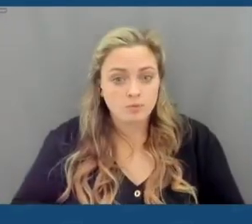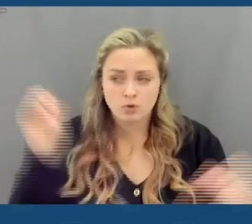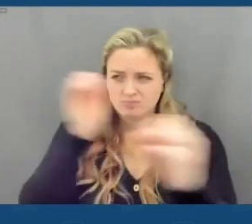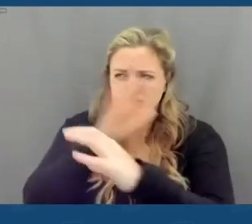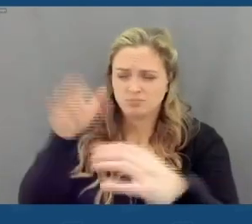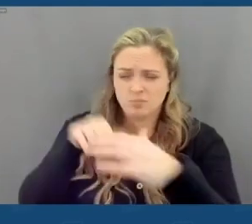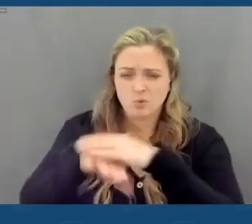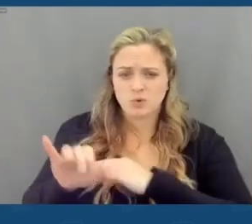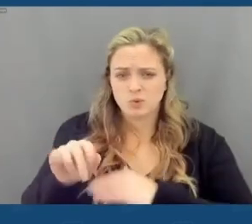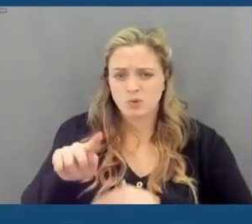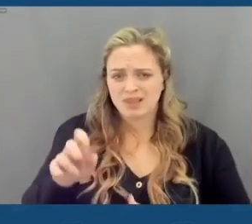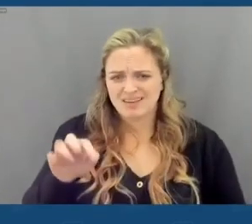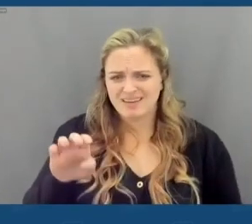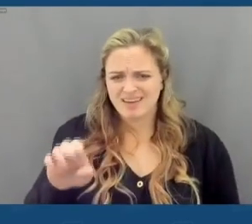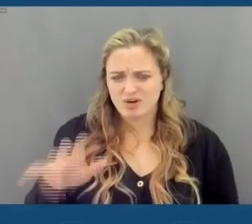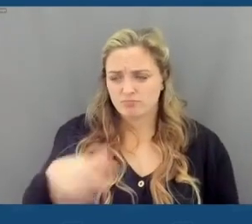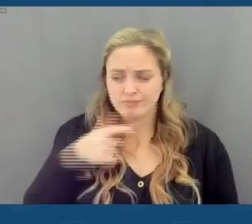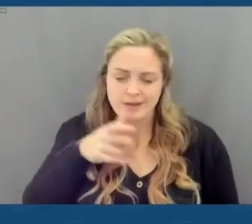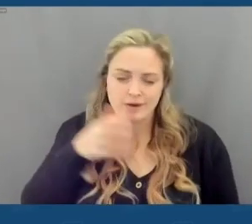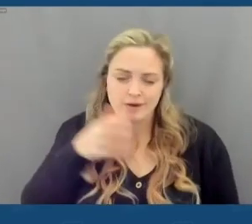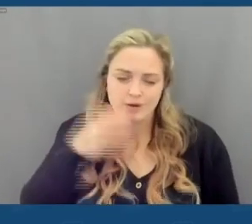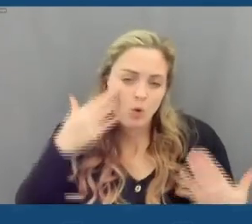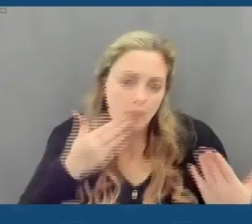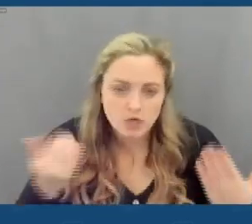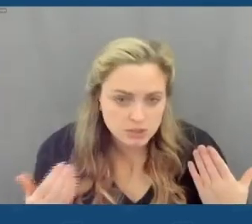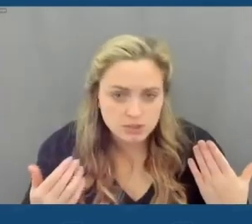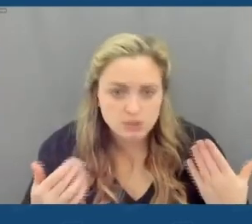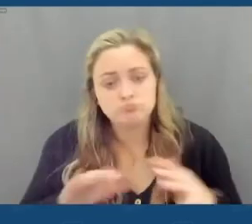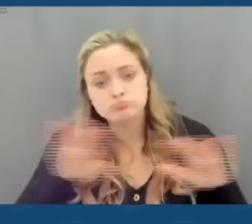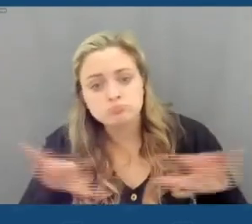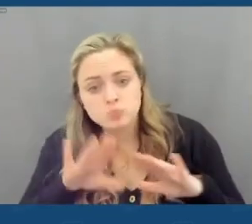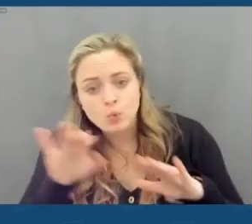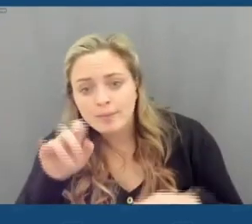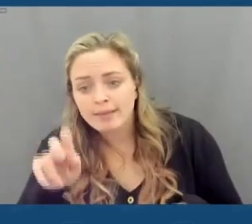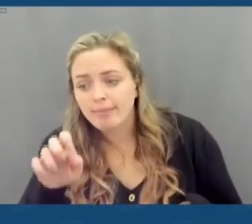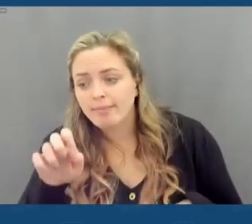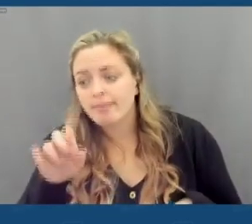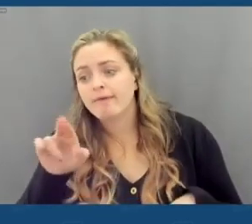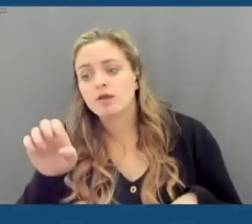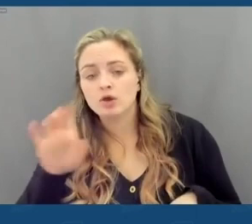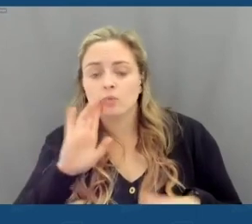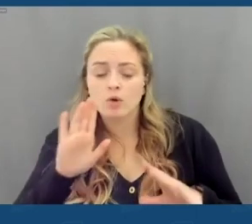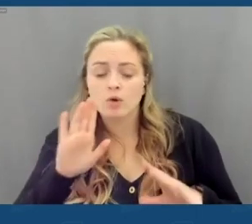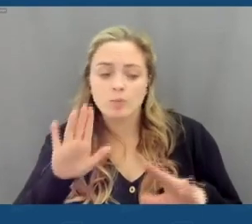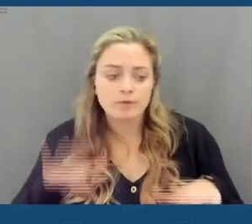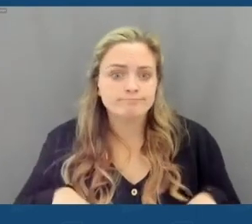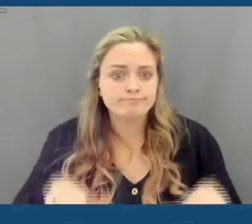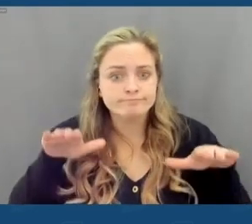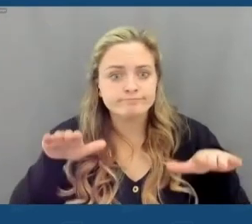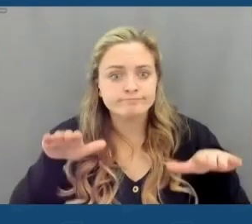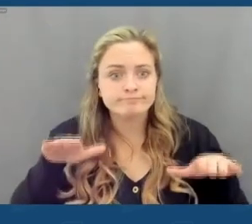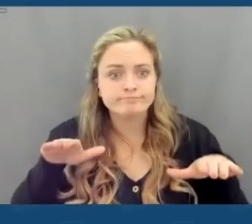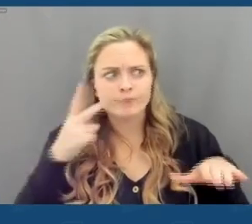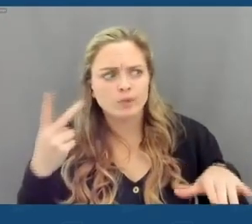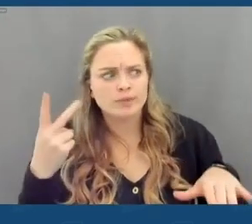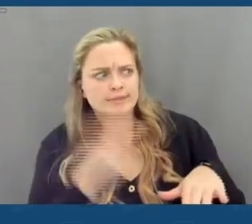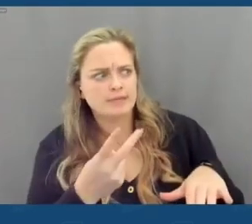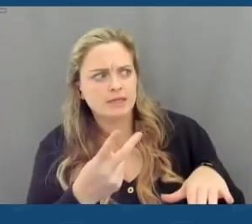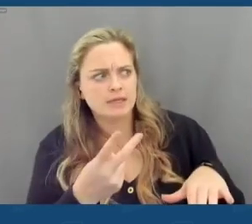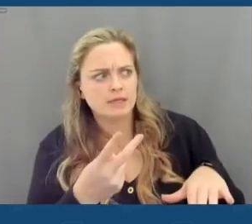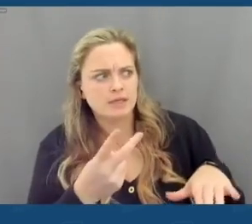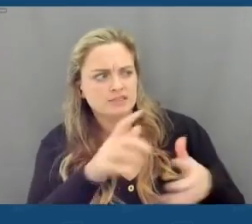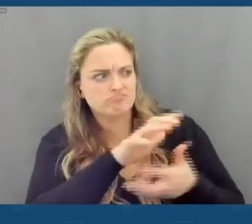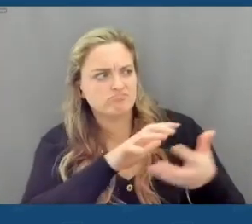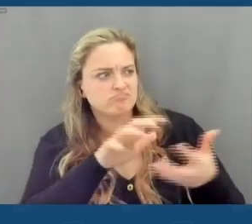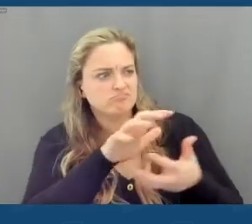Erie, because my parents didn't know any better. And we swam in Lake Erie as children, even though in the distance you could see this molten lava substance